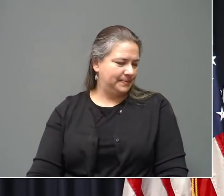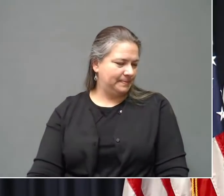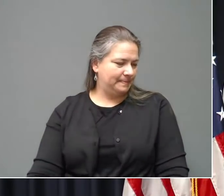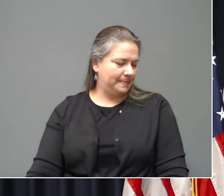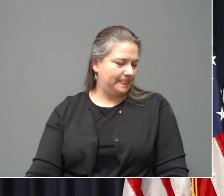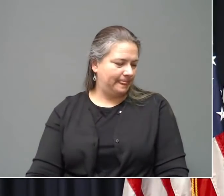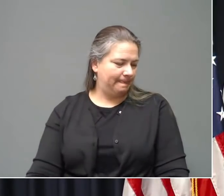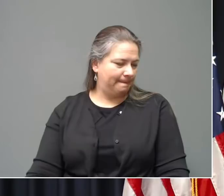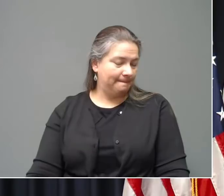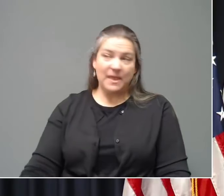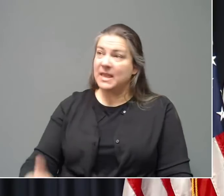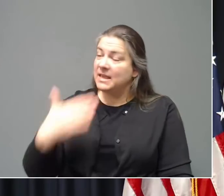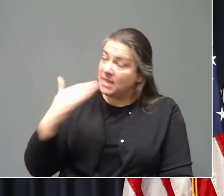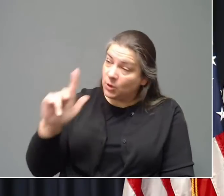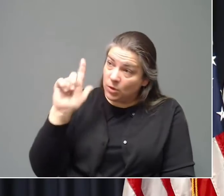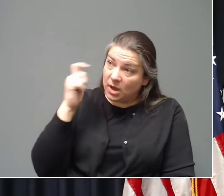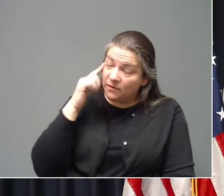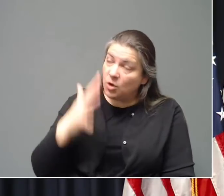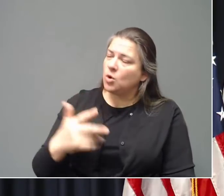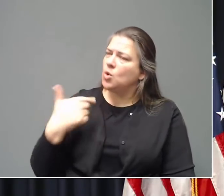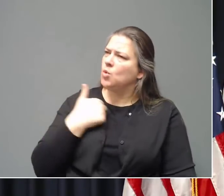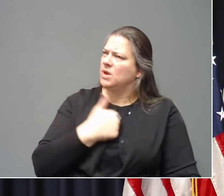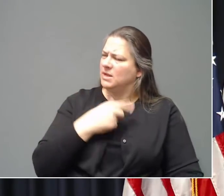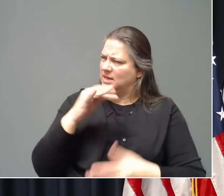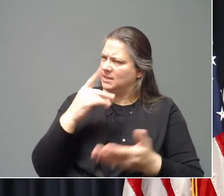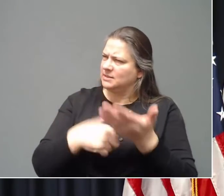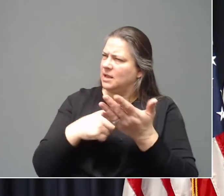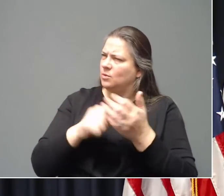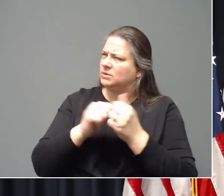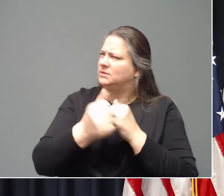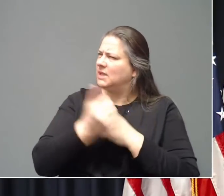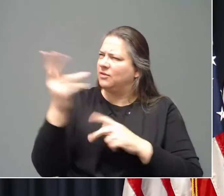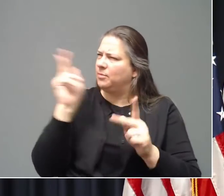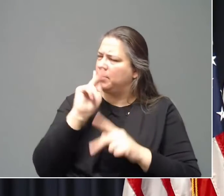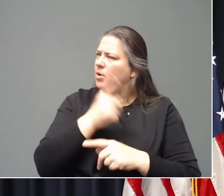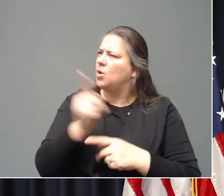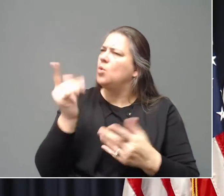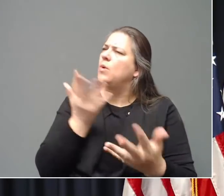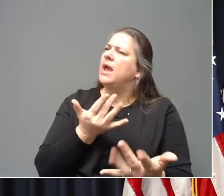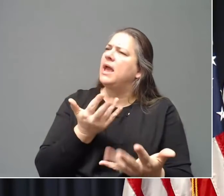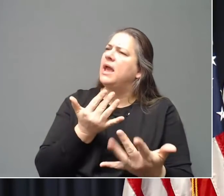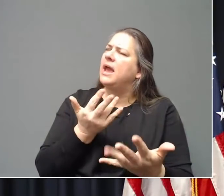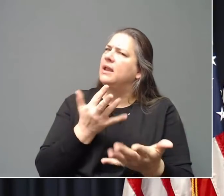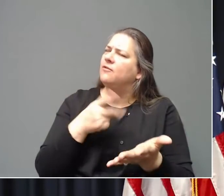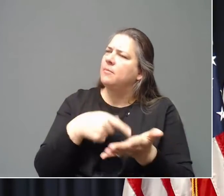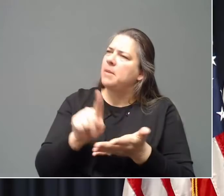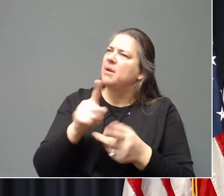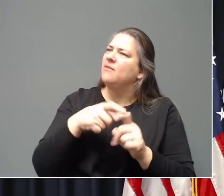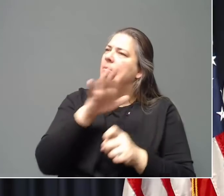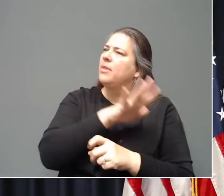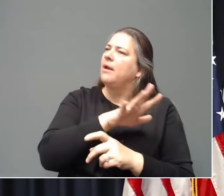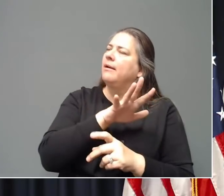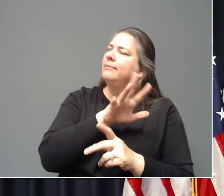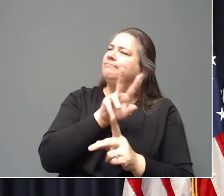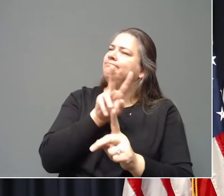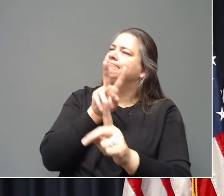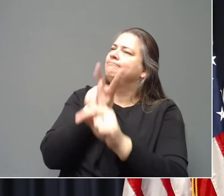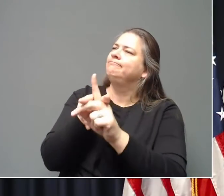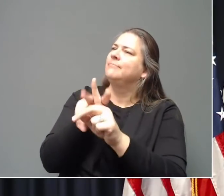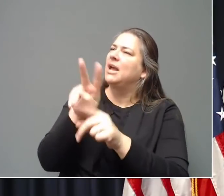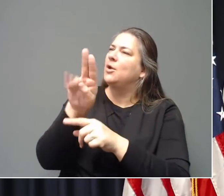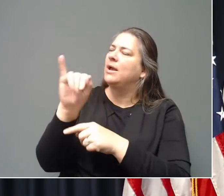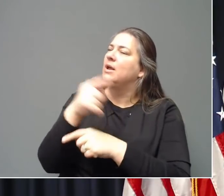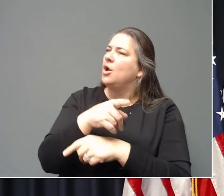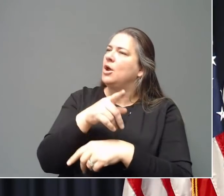Thank you, Governor. We've talked with several people who are waiting for payment on an initial claim or have been placed into a call queue to